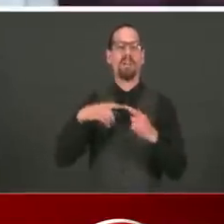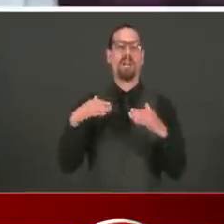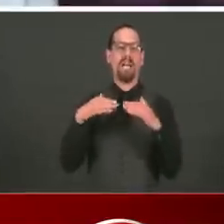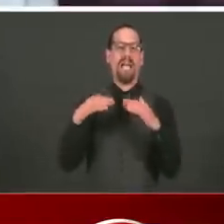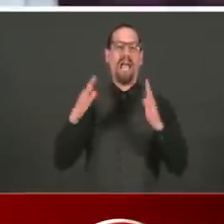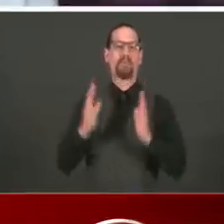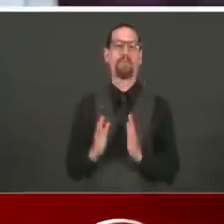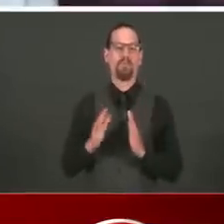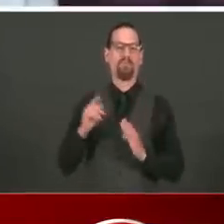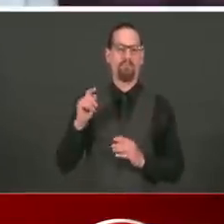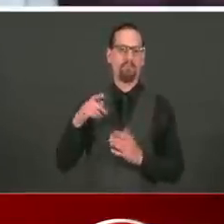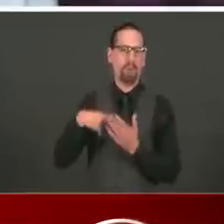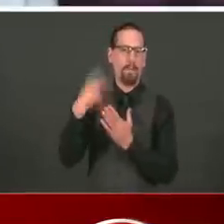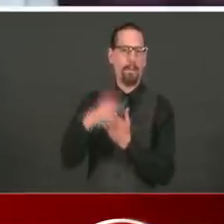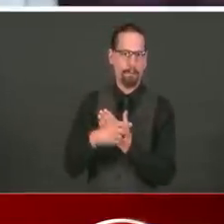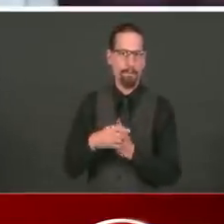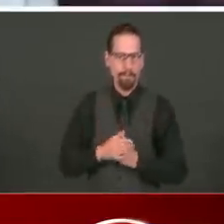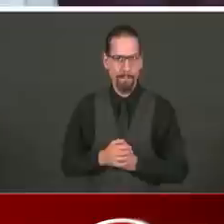back with some more